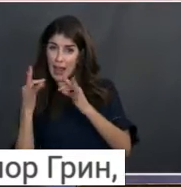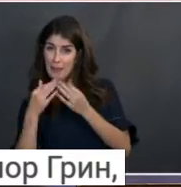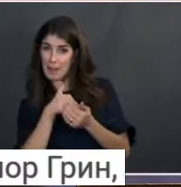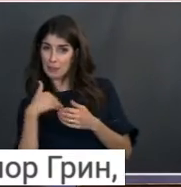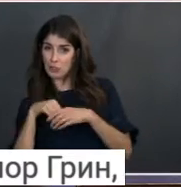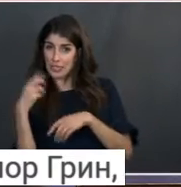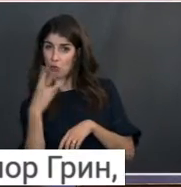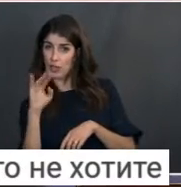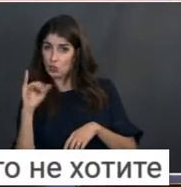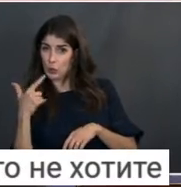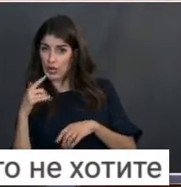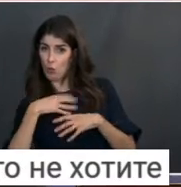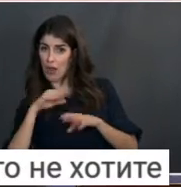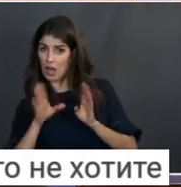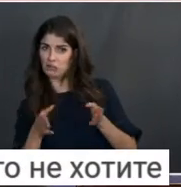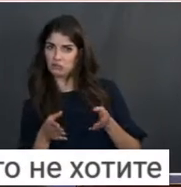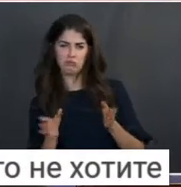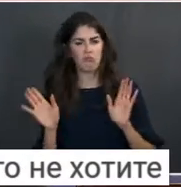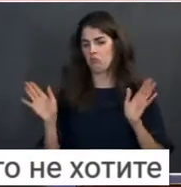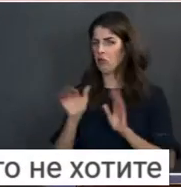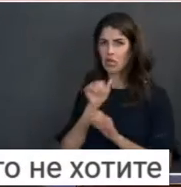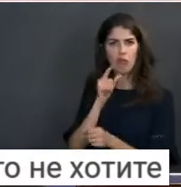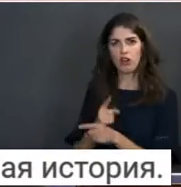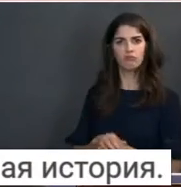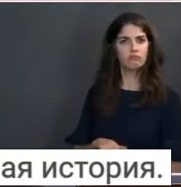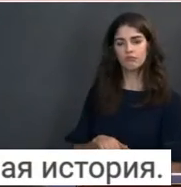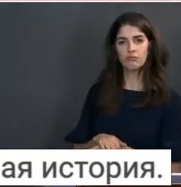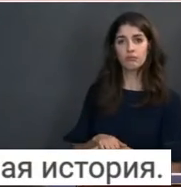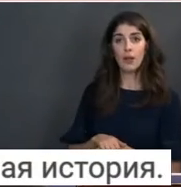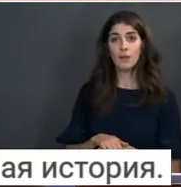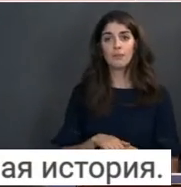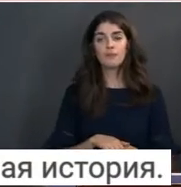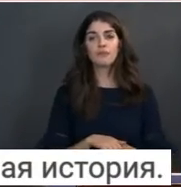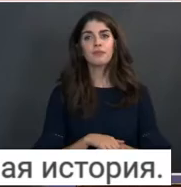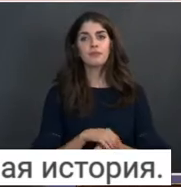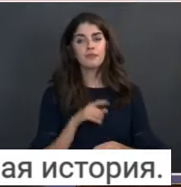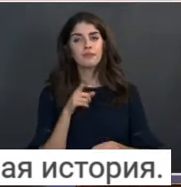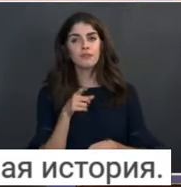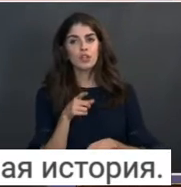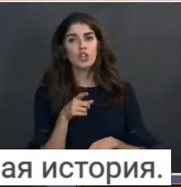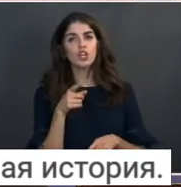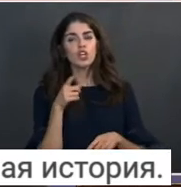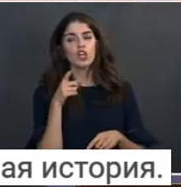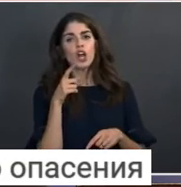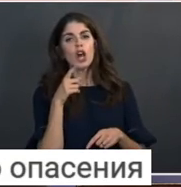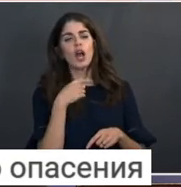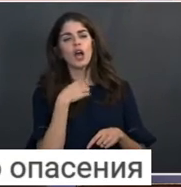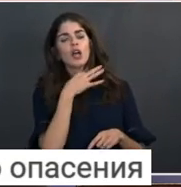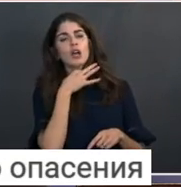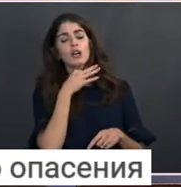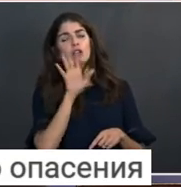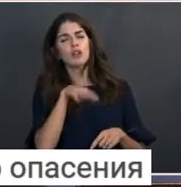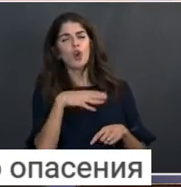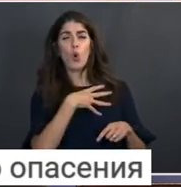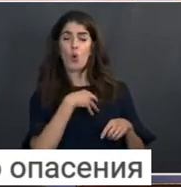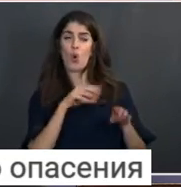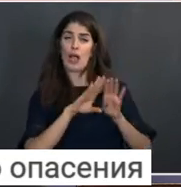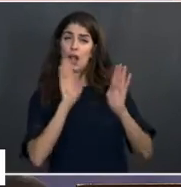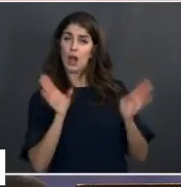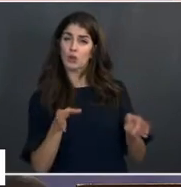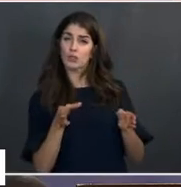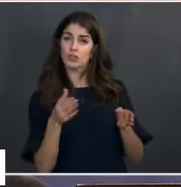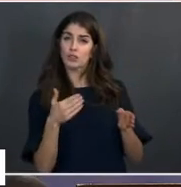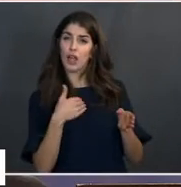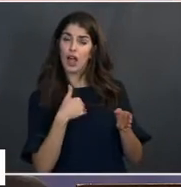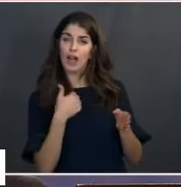on Marjorie Taylor Greene. I know you said earlier that you would not like to be commenting on her, but it's a major story. Does the White House have any